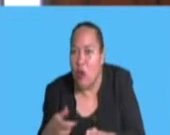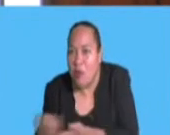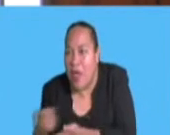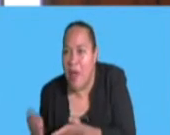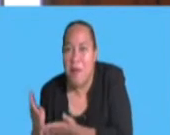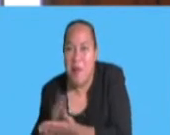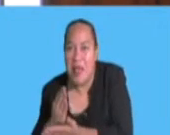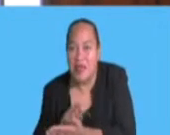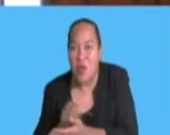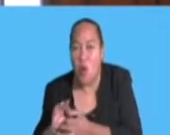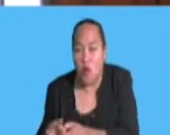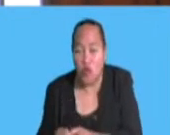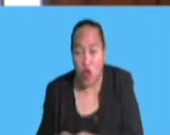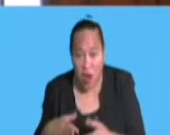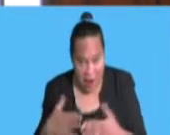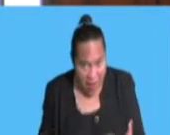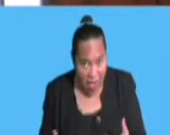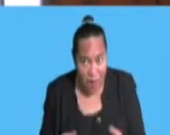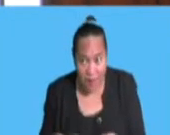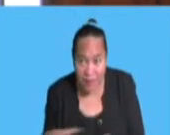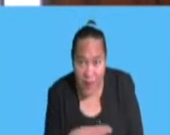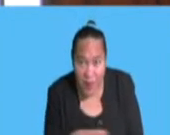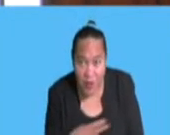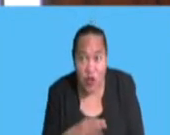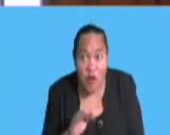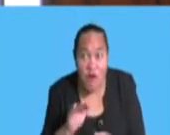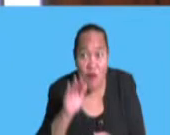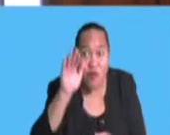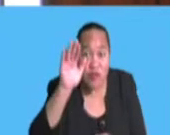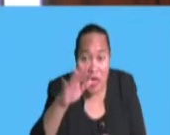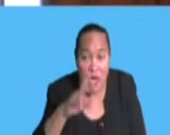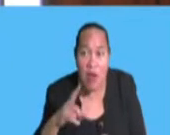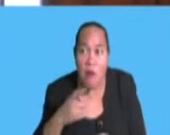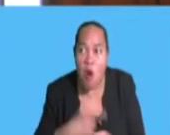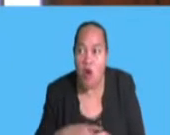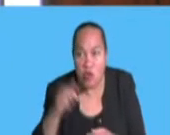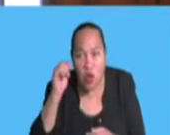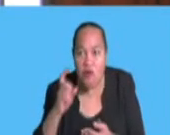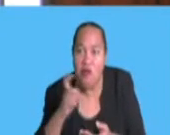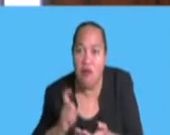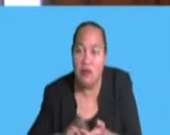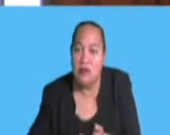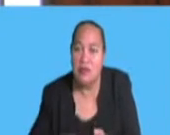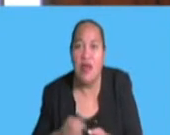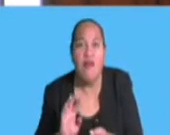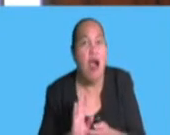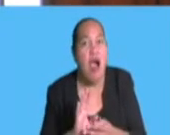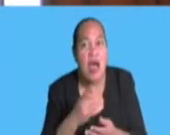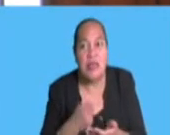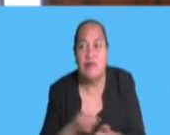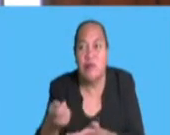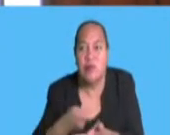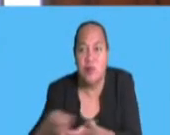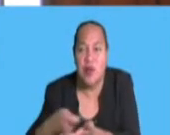it's desperately trying to cut costs ahead of payments to our foreign and domestic lenders, debts that have repayments due within